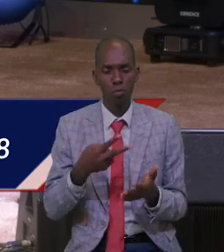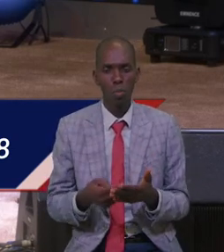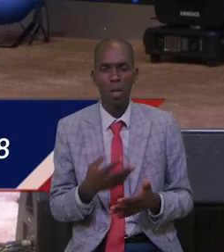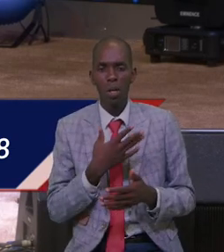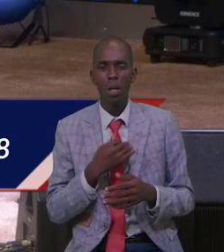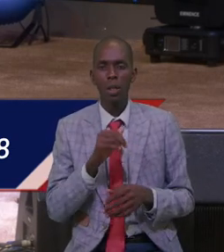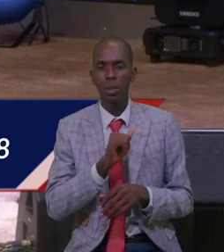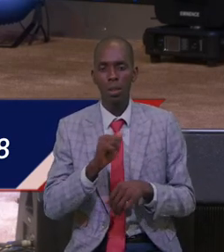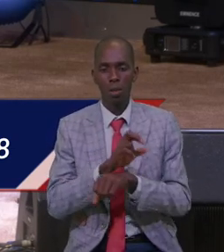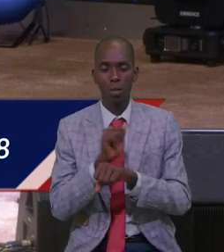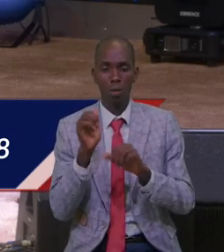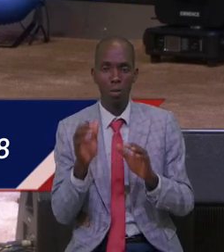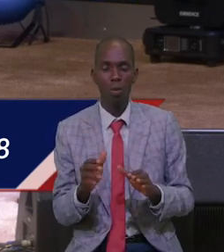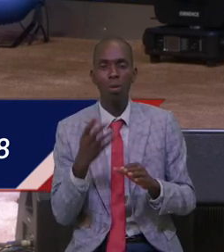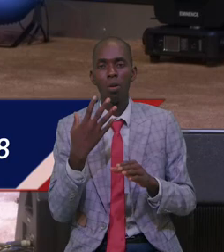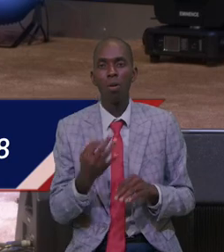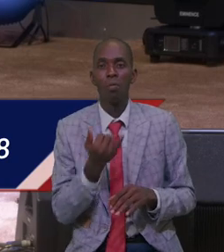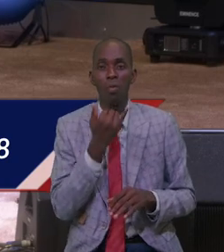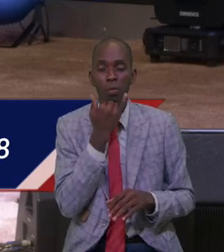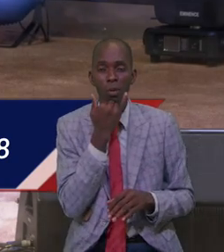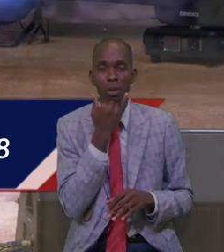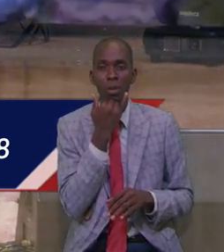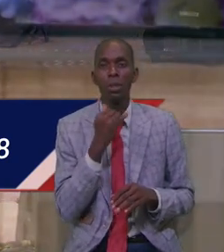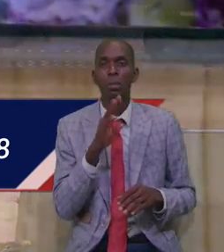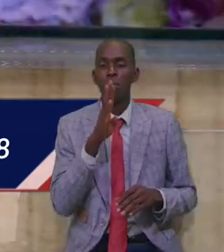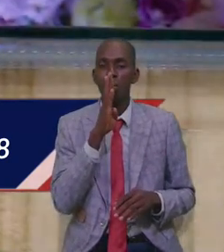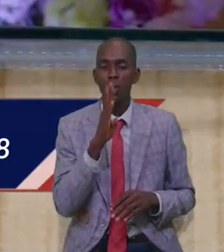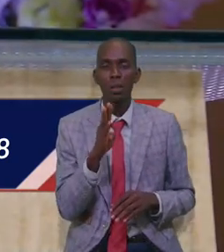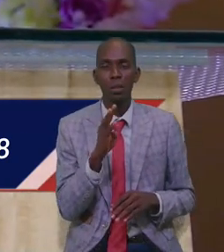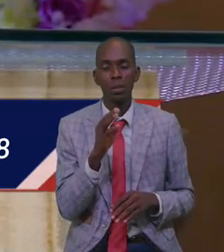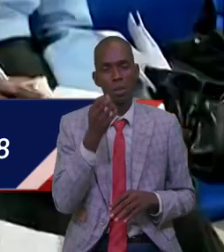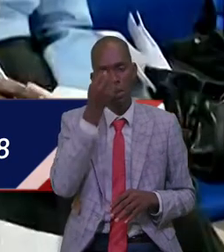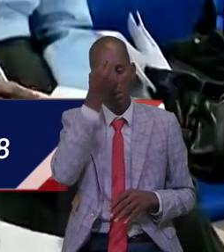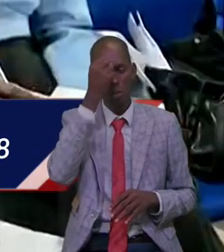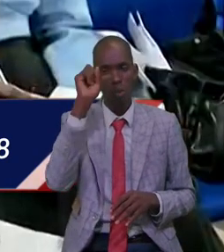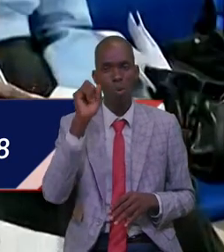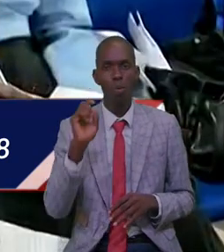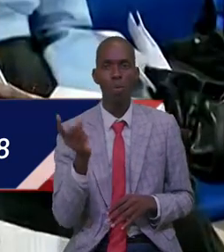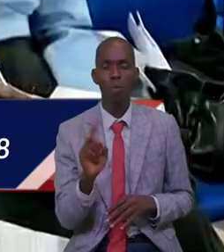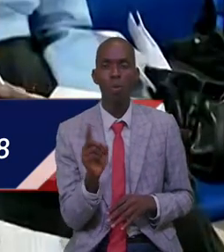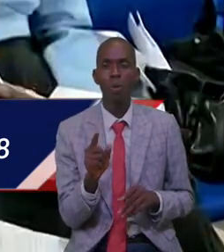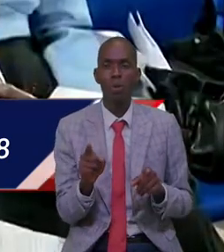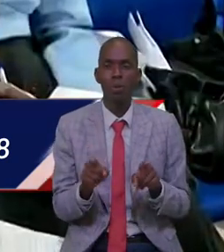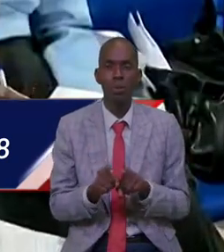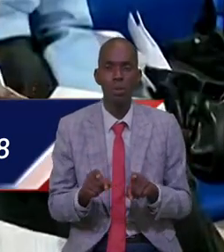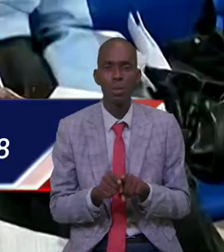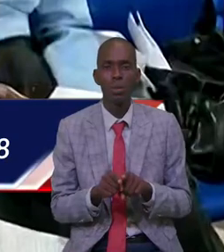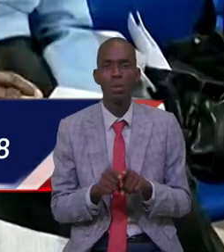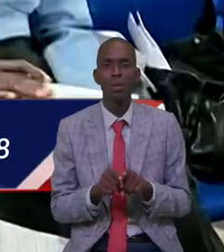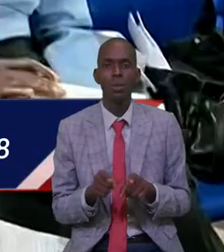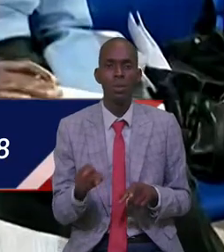which stumble at the word, being disobedient, whereunto also they